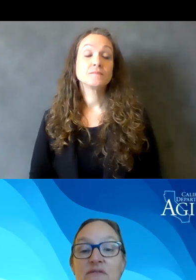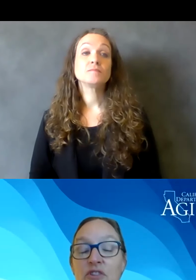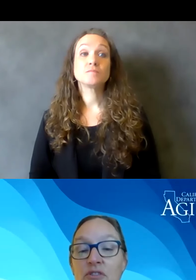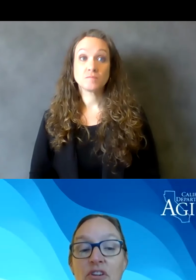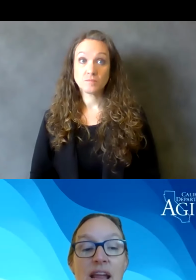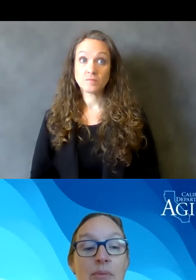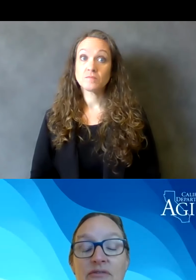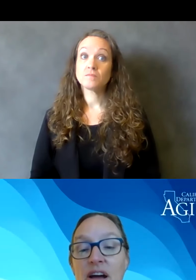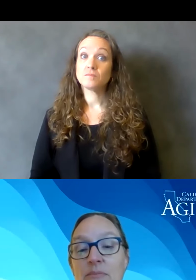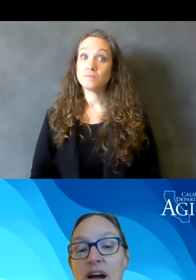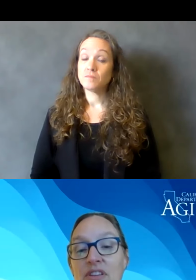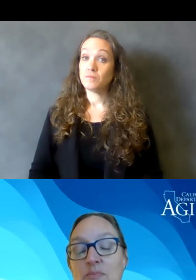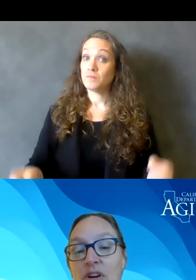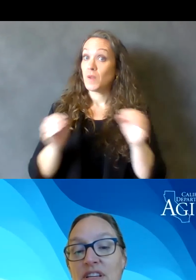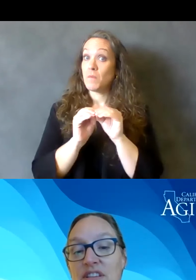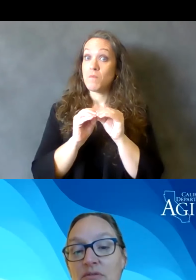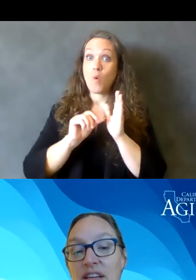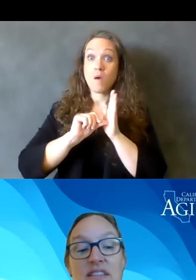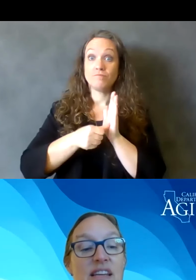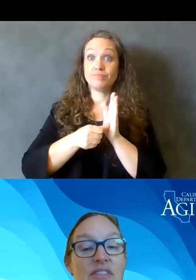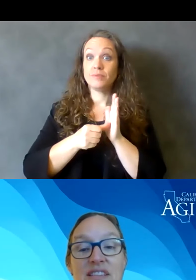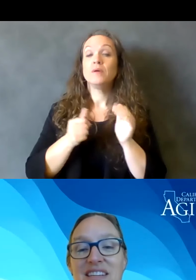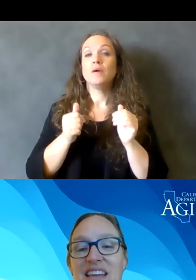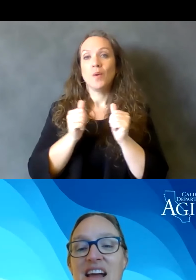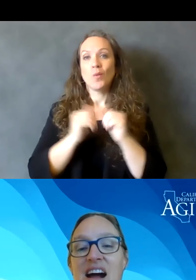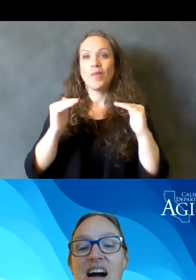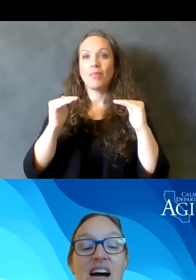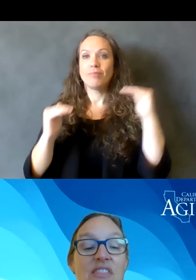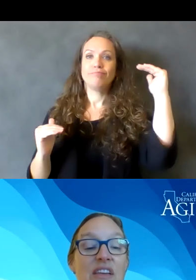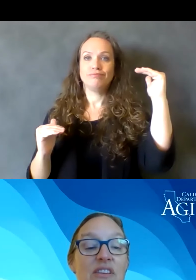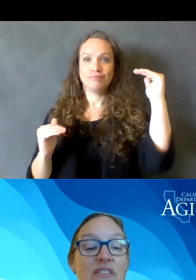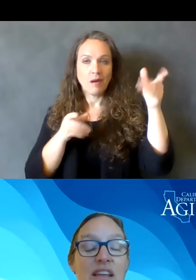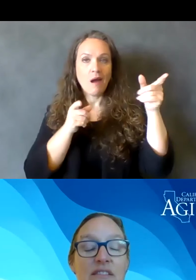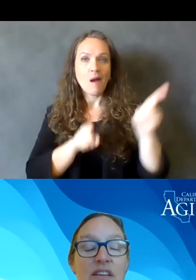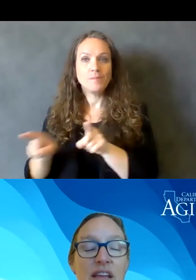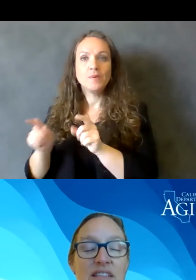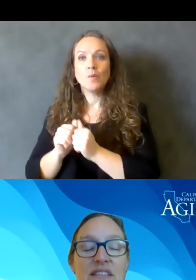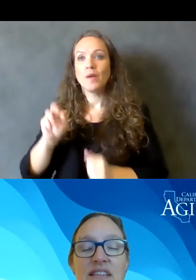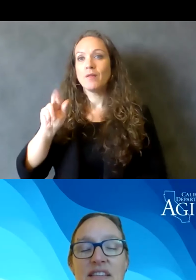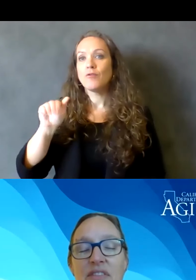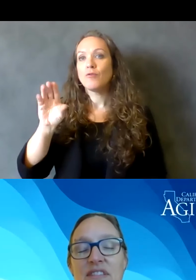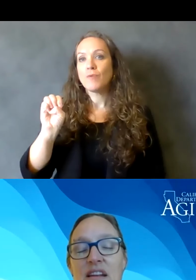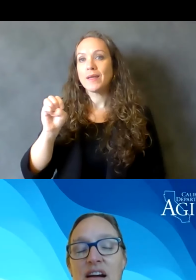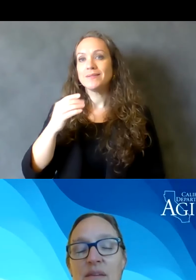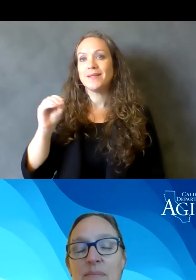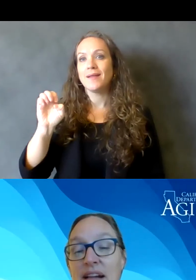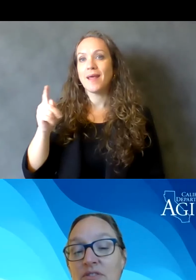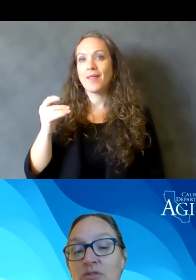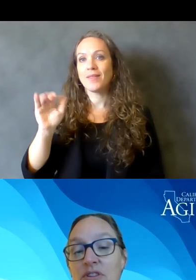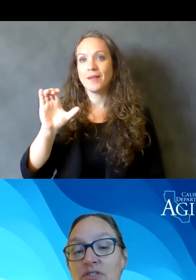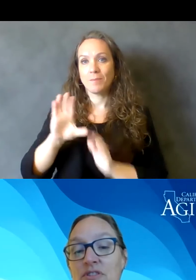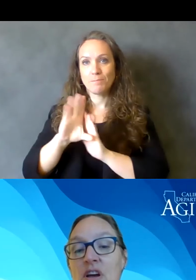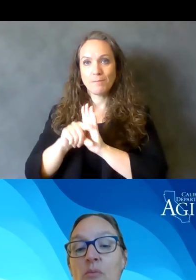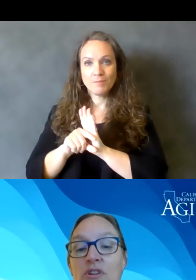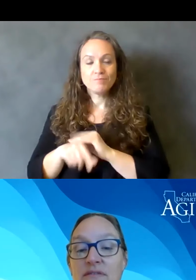That is further amplified by the disparities in race and ethnicity. The cases and deaths that impacted